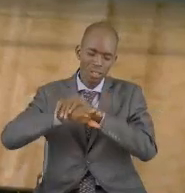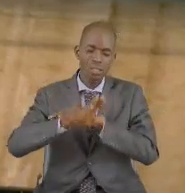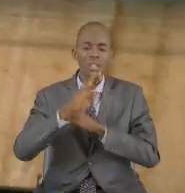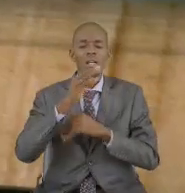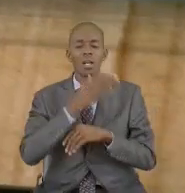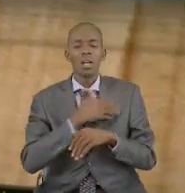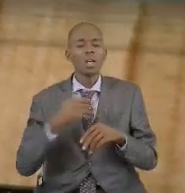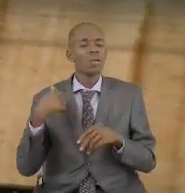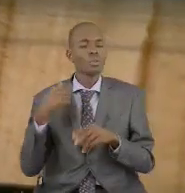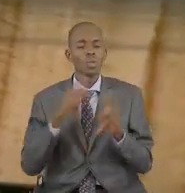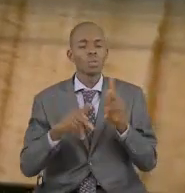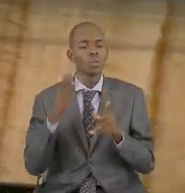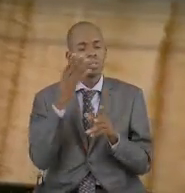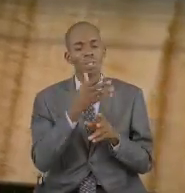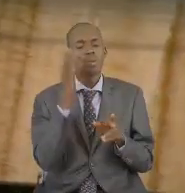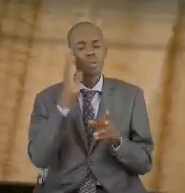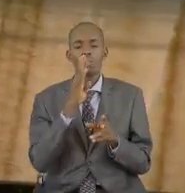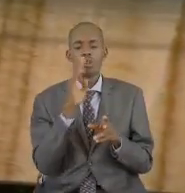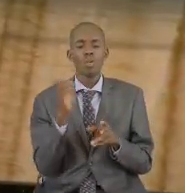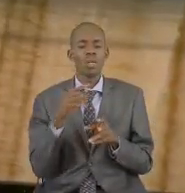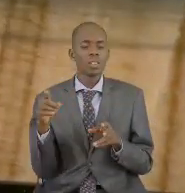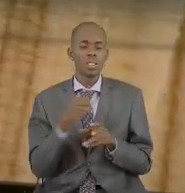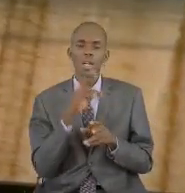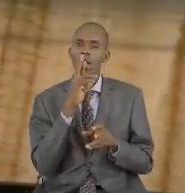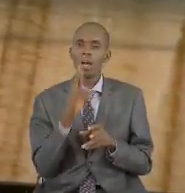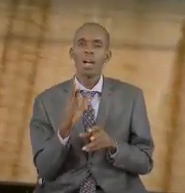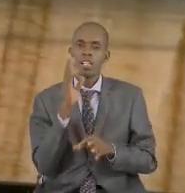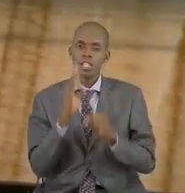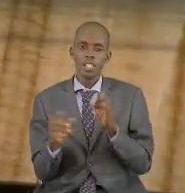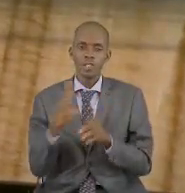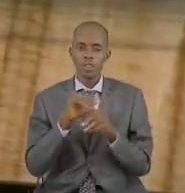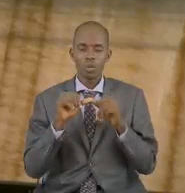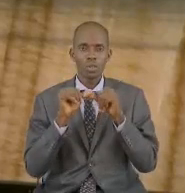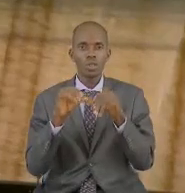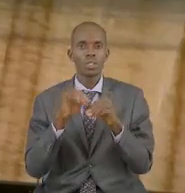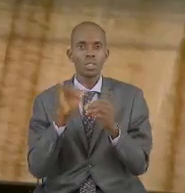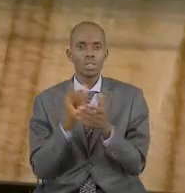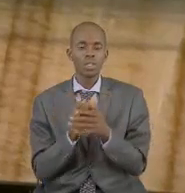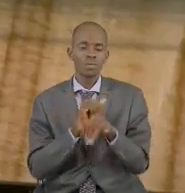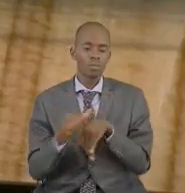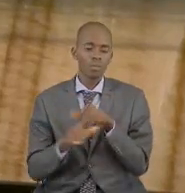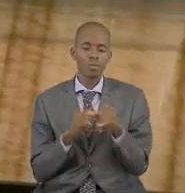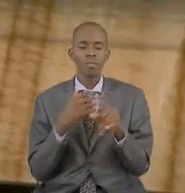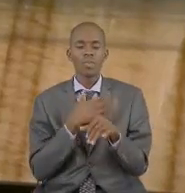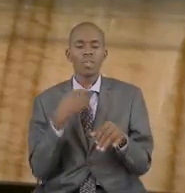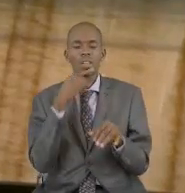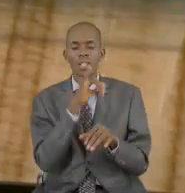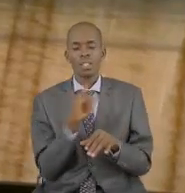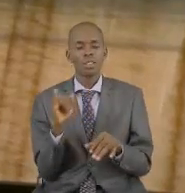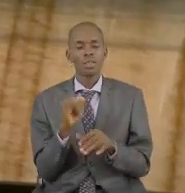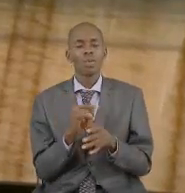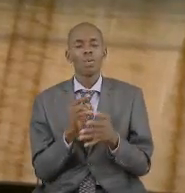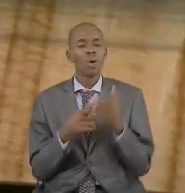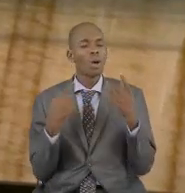them the way they are. If they continue like that in deception and lying, guess where they're going